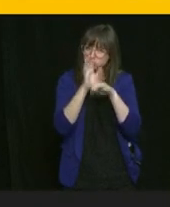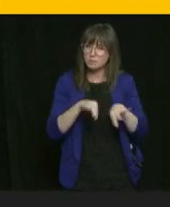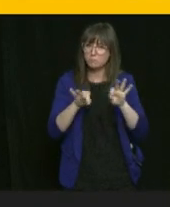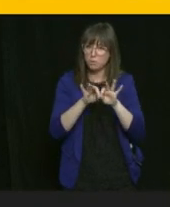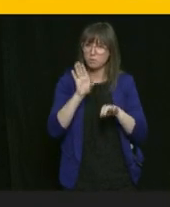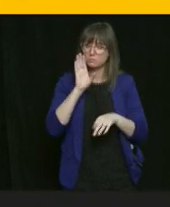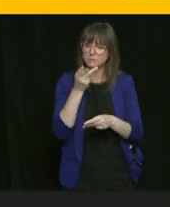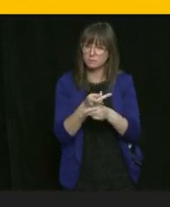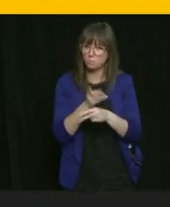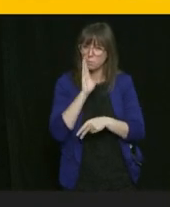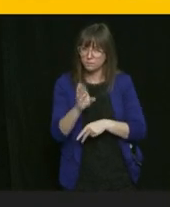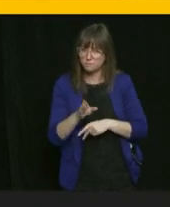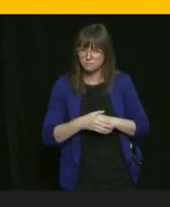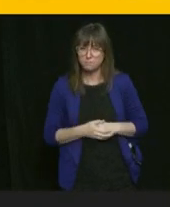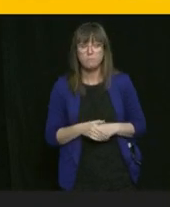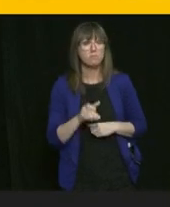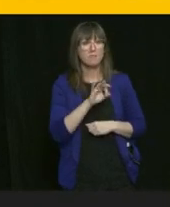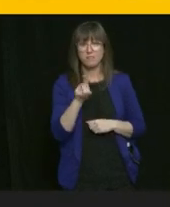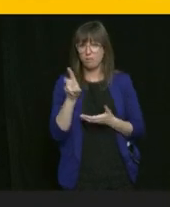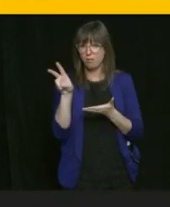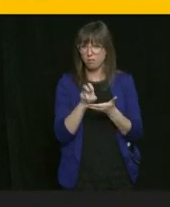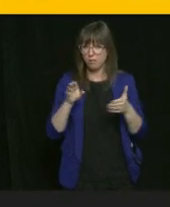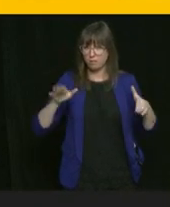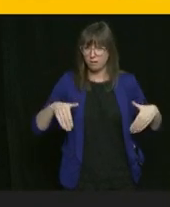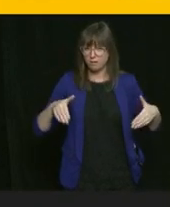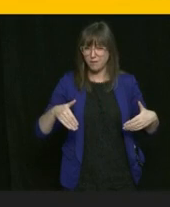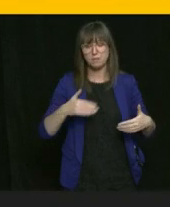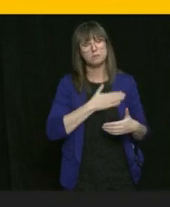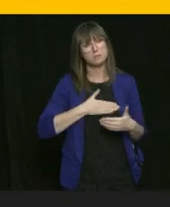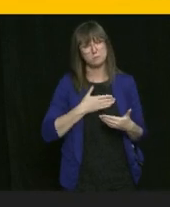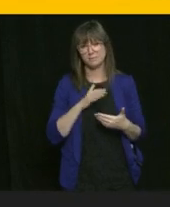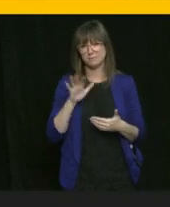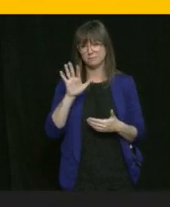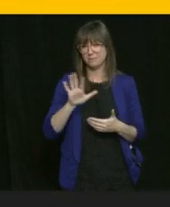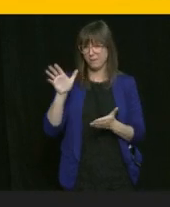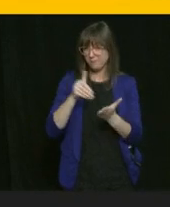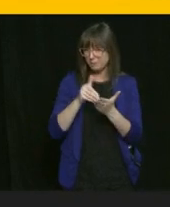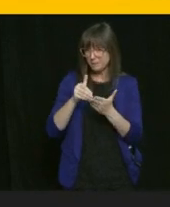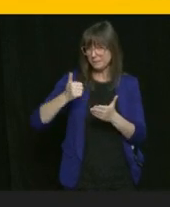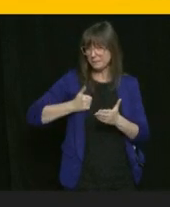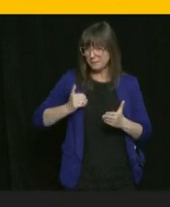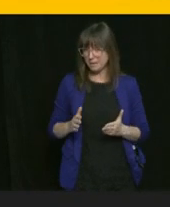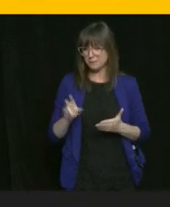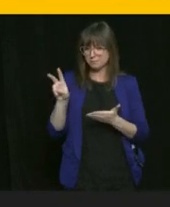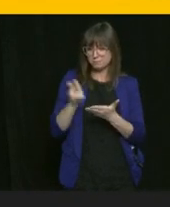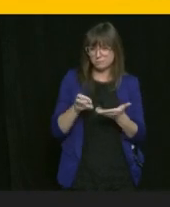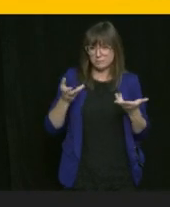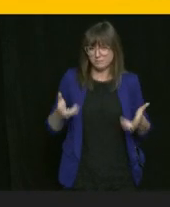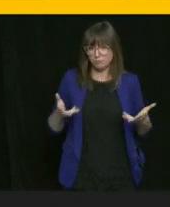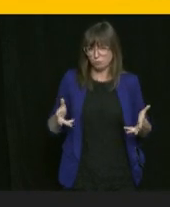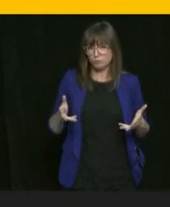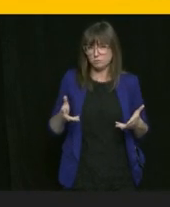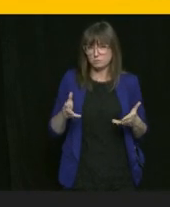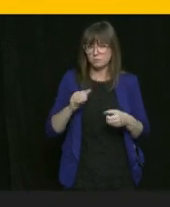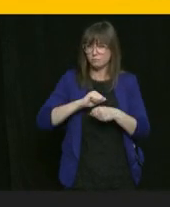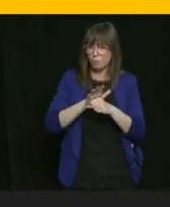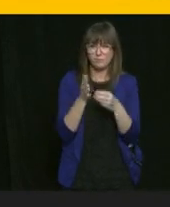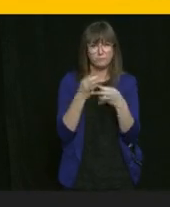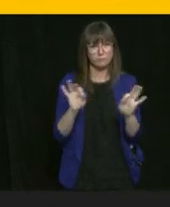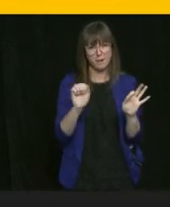privacy. So if you haven't already, join the almost 5 million Canadians who've downloaded the free COVID Alert